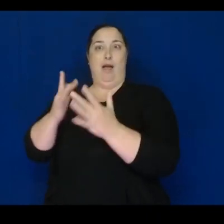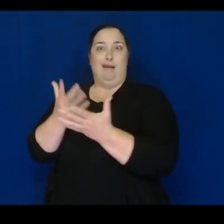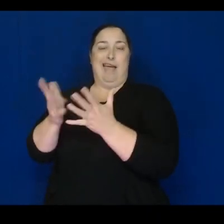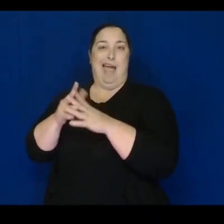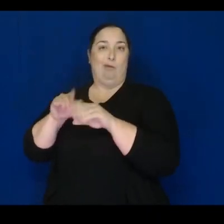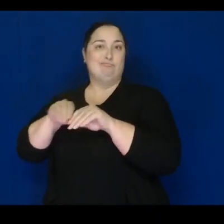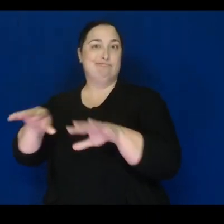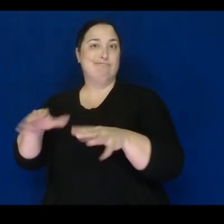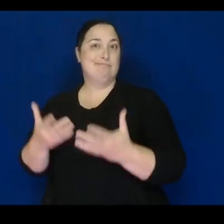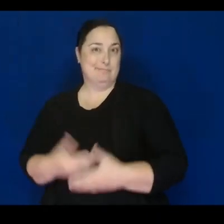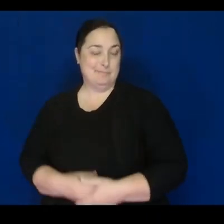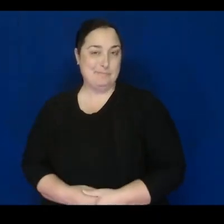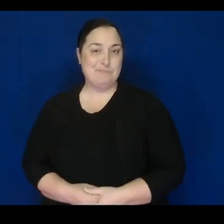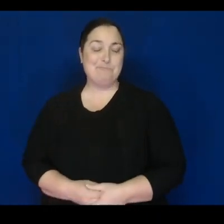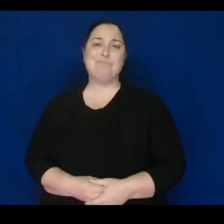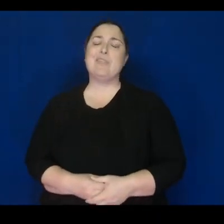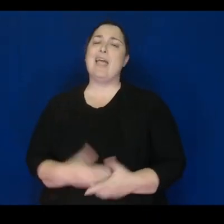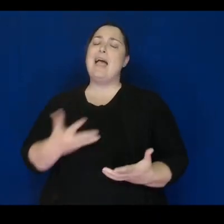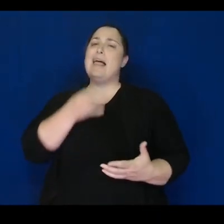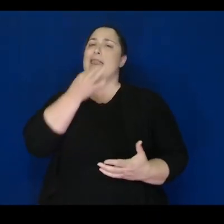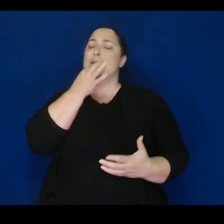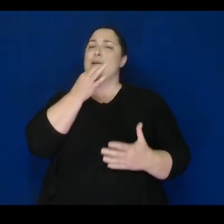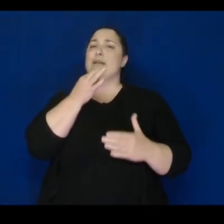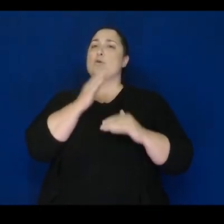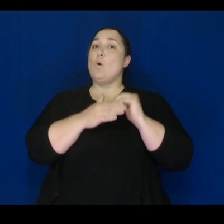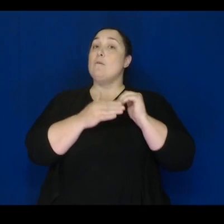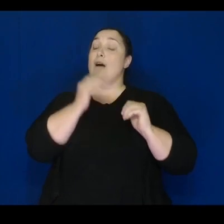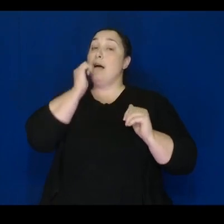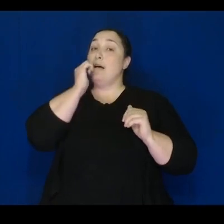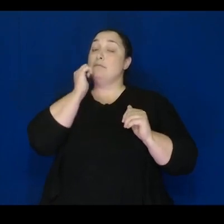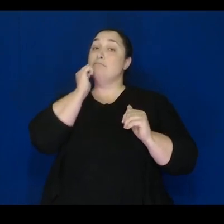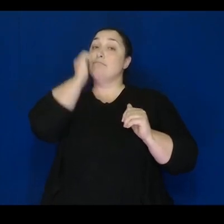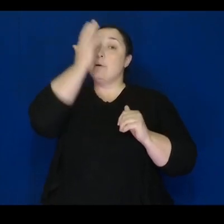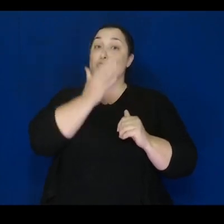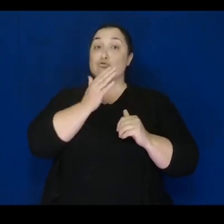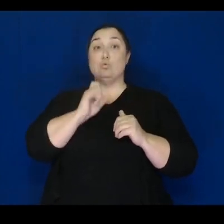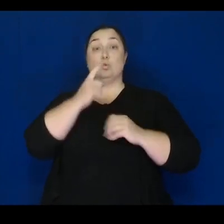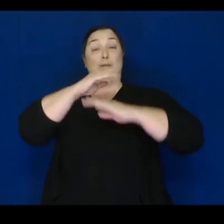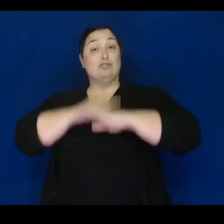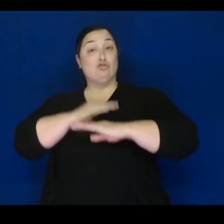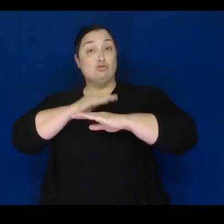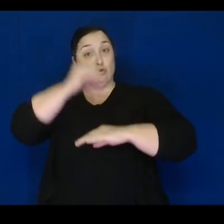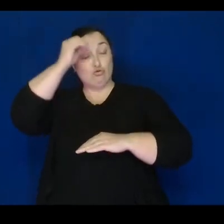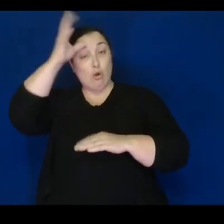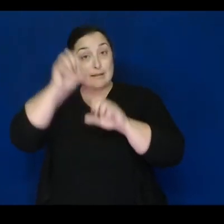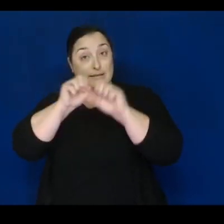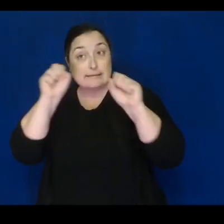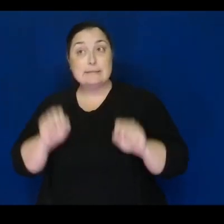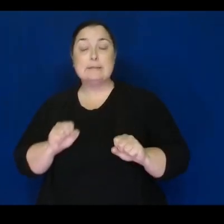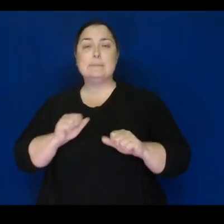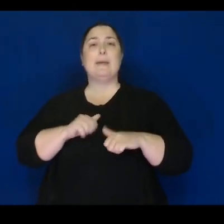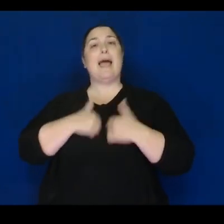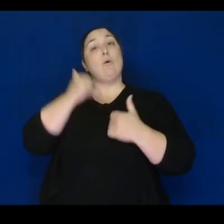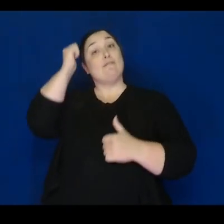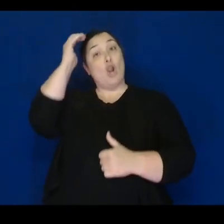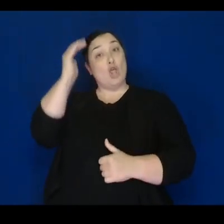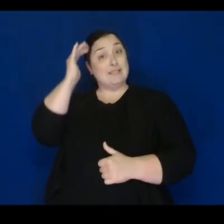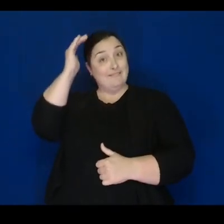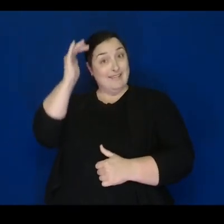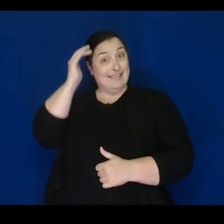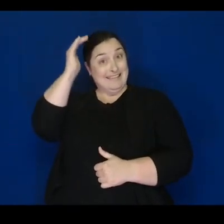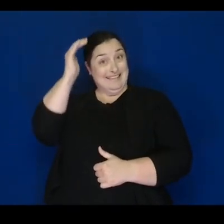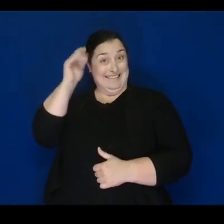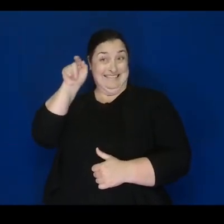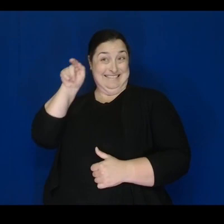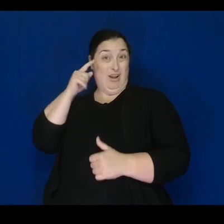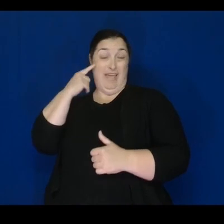on a little bit of Indigenous knowledge systems and our philosophies, which I think is really pivotal